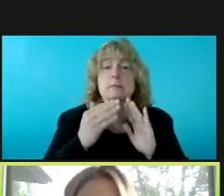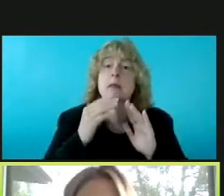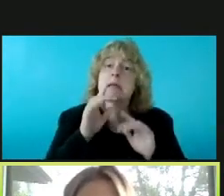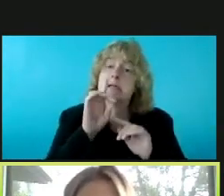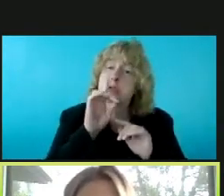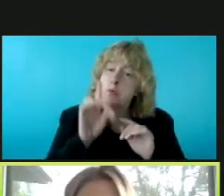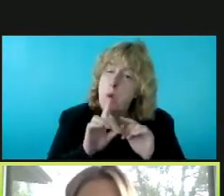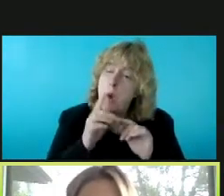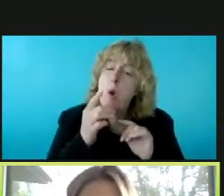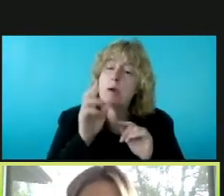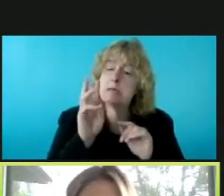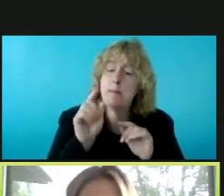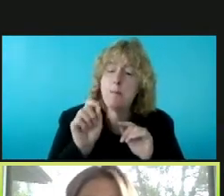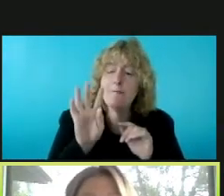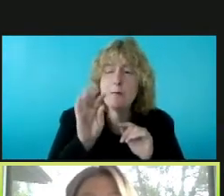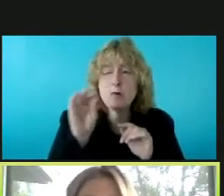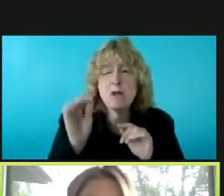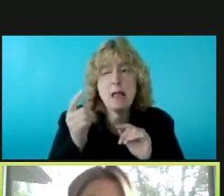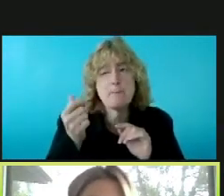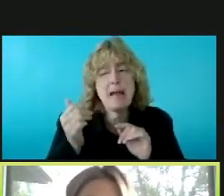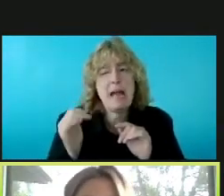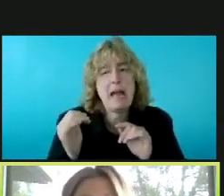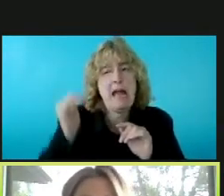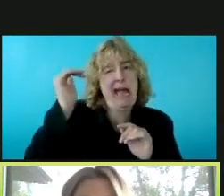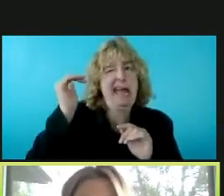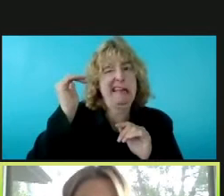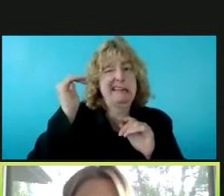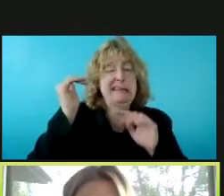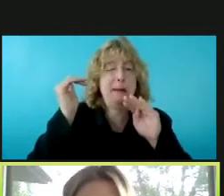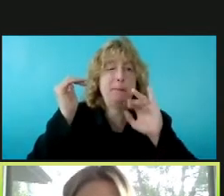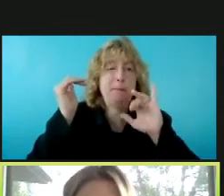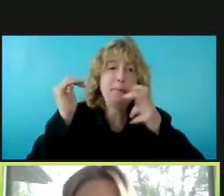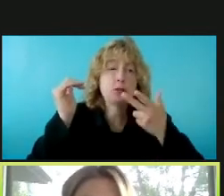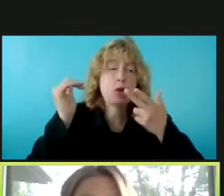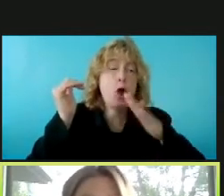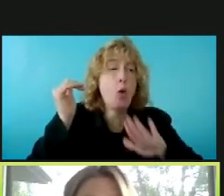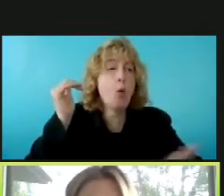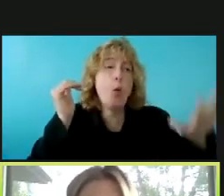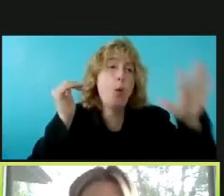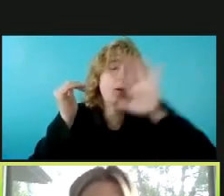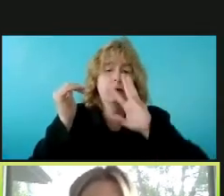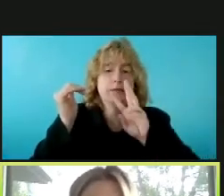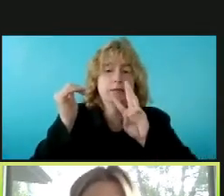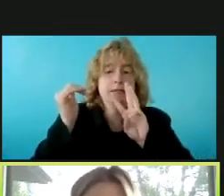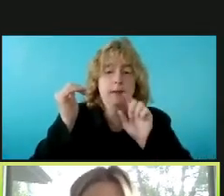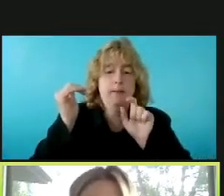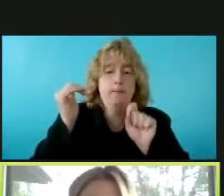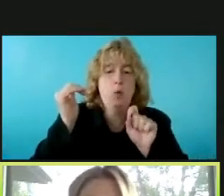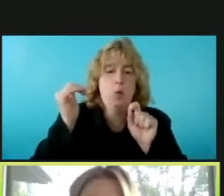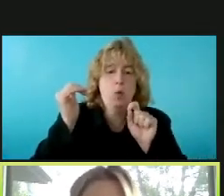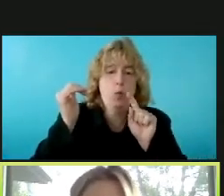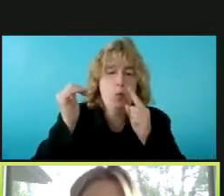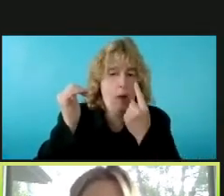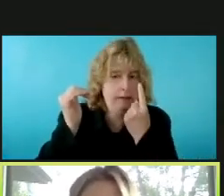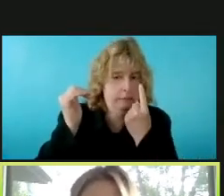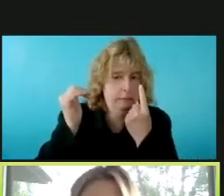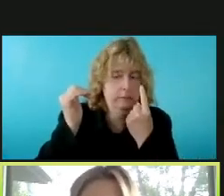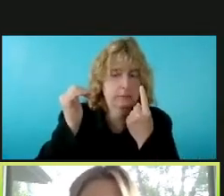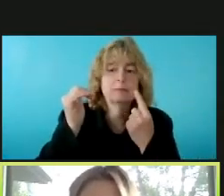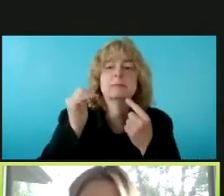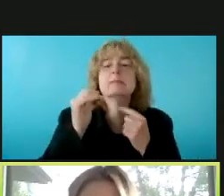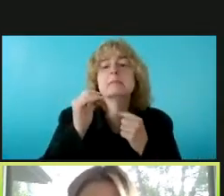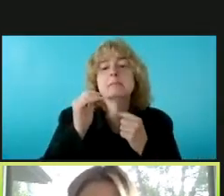higher at 6.4% versus Michigan at 6.1%. Our counties next to us, Oakland County is